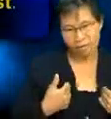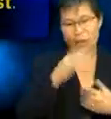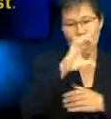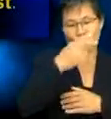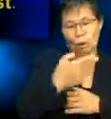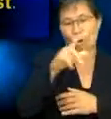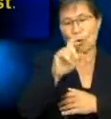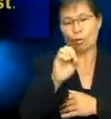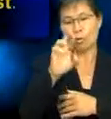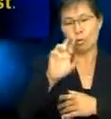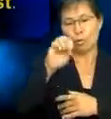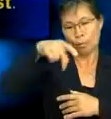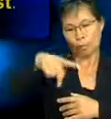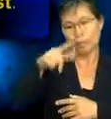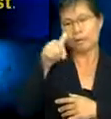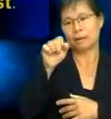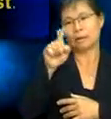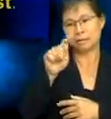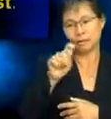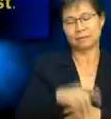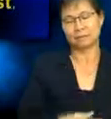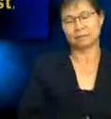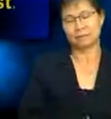have chloroplast.